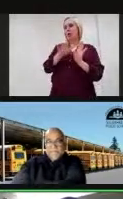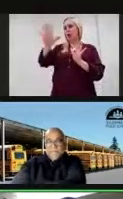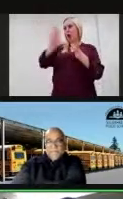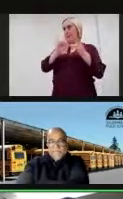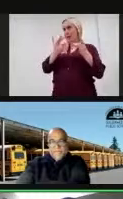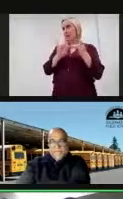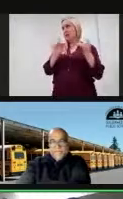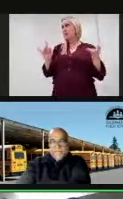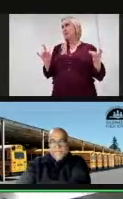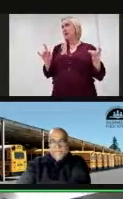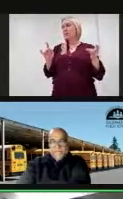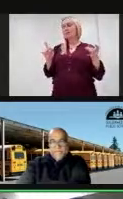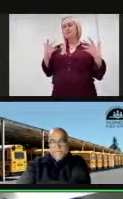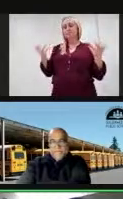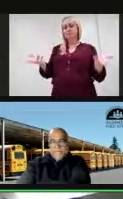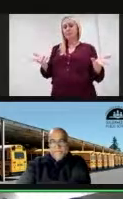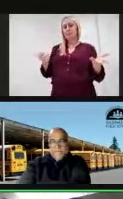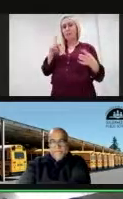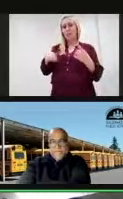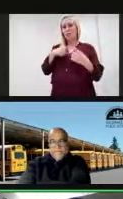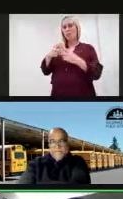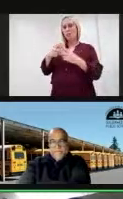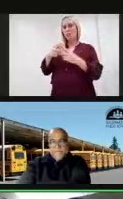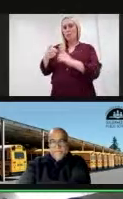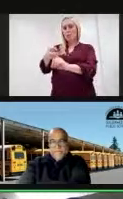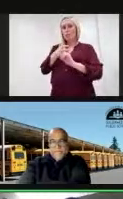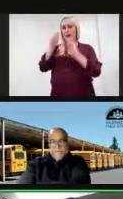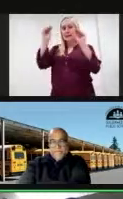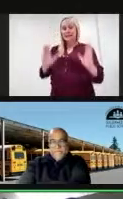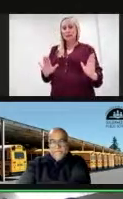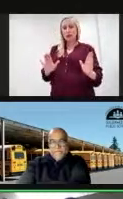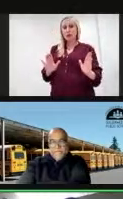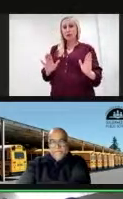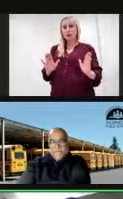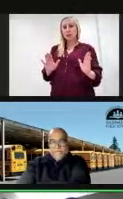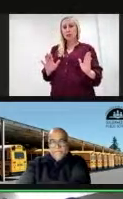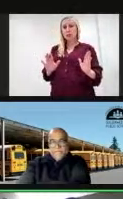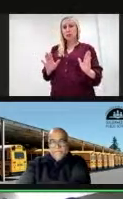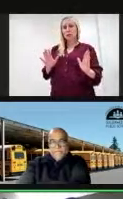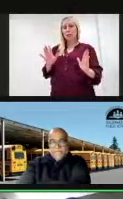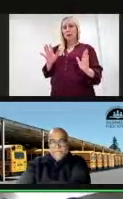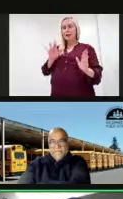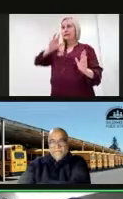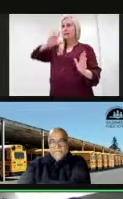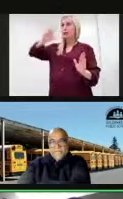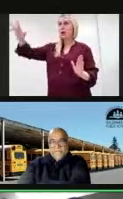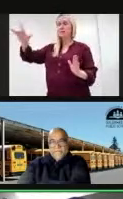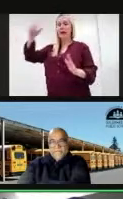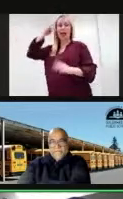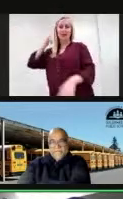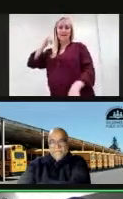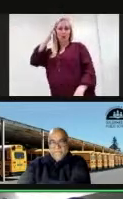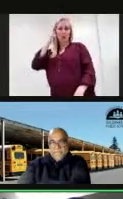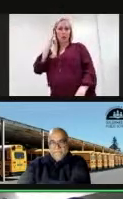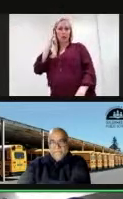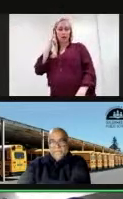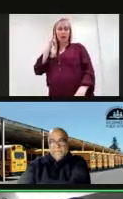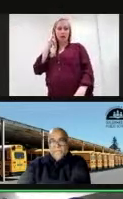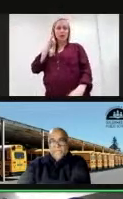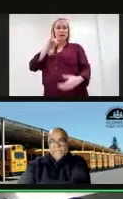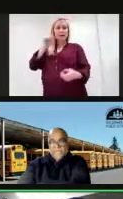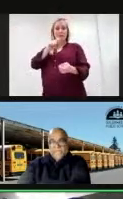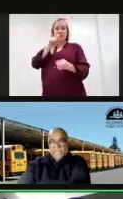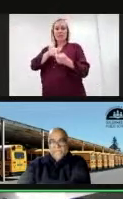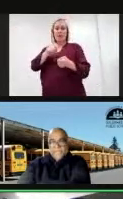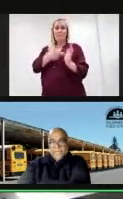because when we were recruiting teachers and we'd go into California, especially our bilingual teachers,